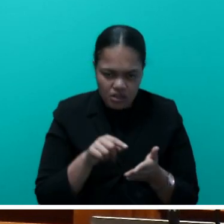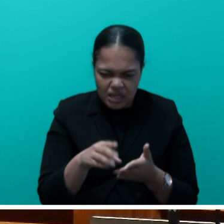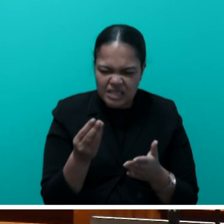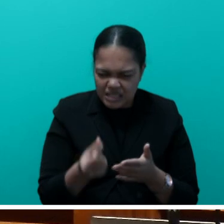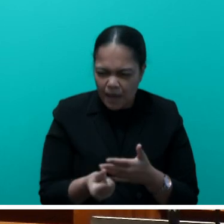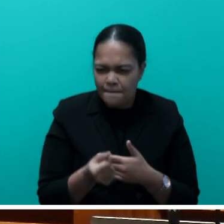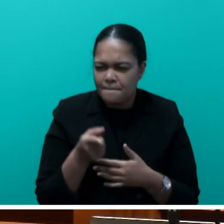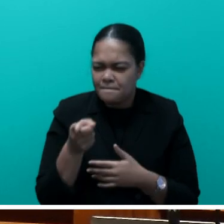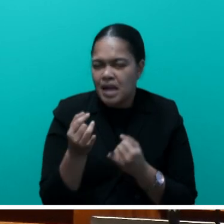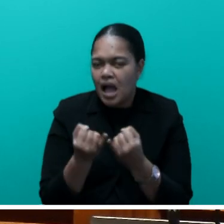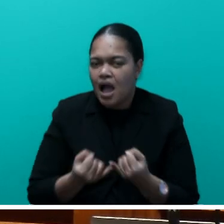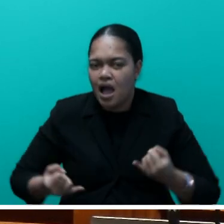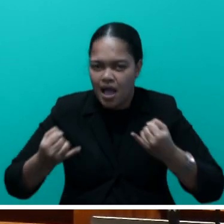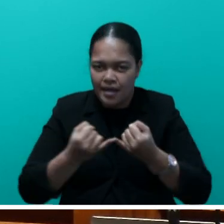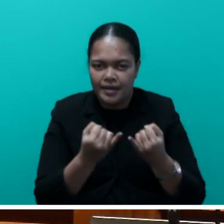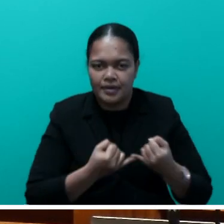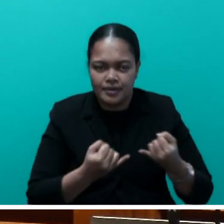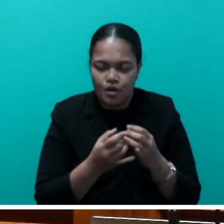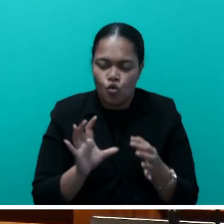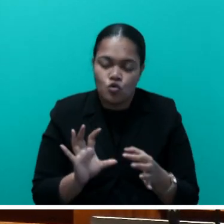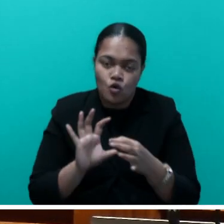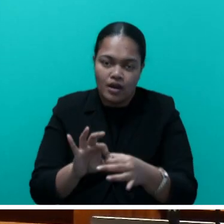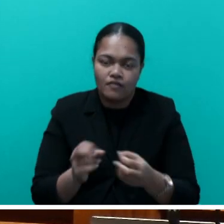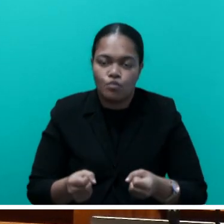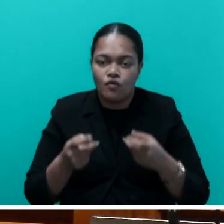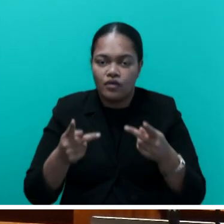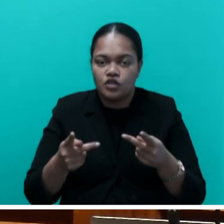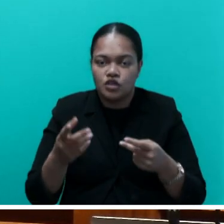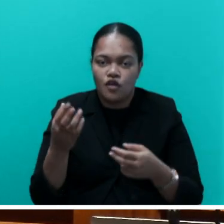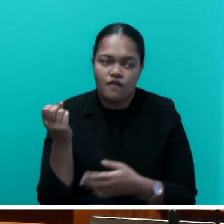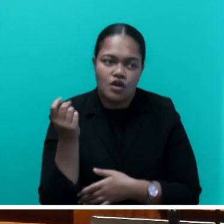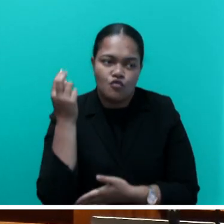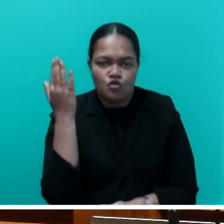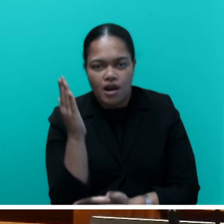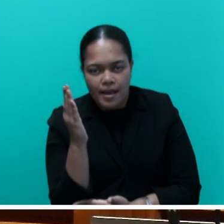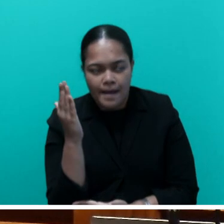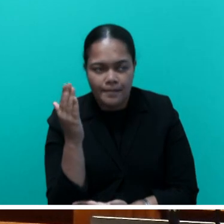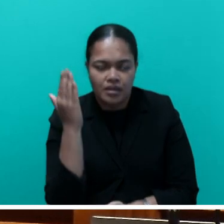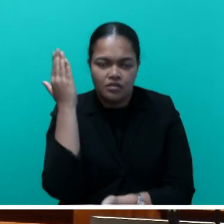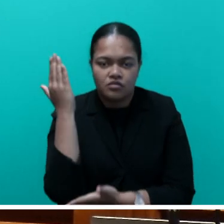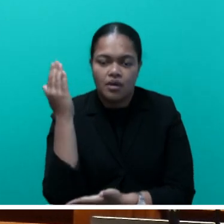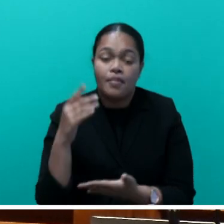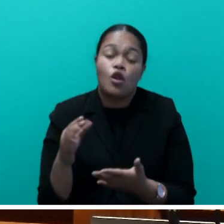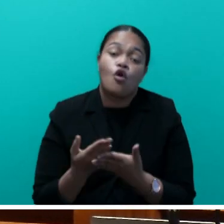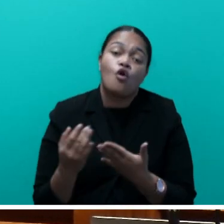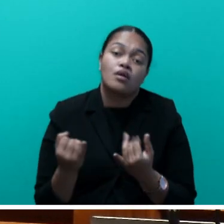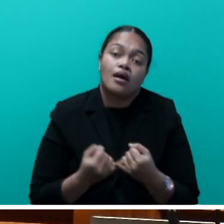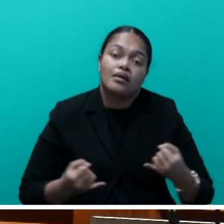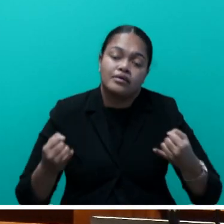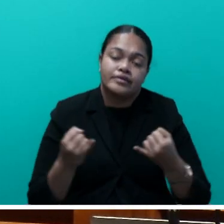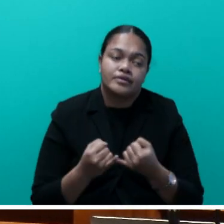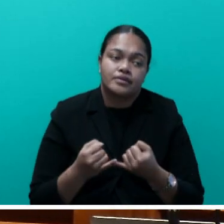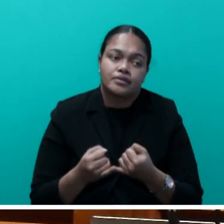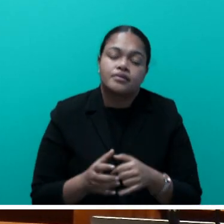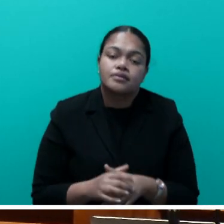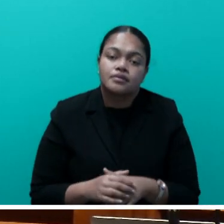maritime islands. Ensuring connectivity through the provision of reliable transportation services to the islands is critical to their development